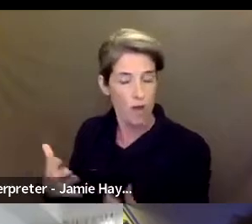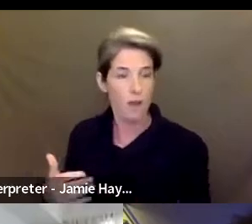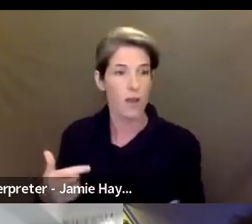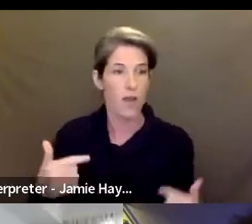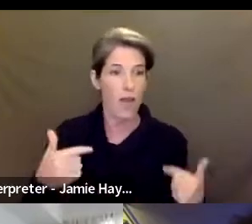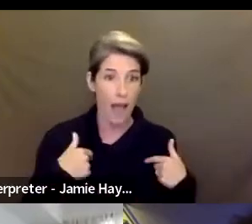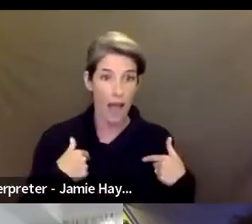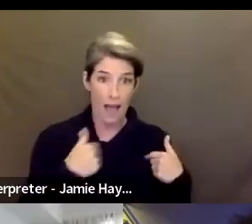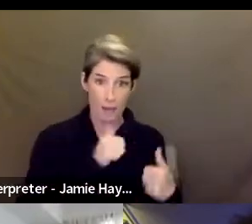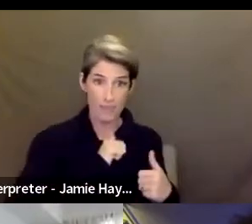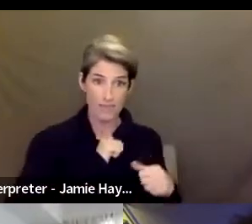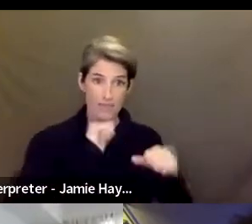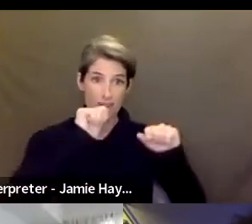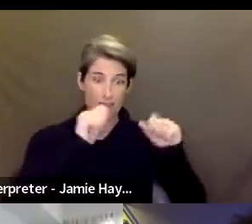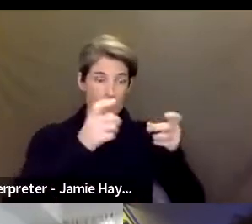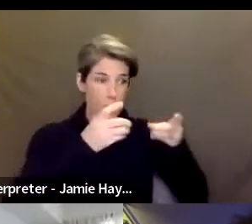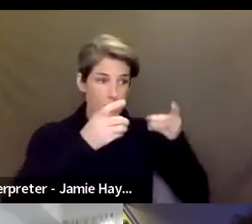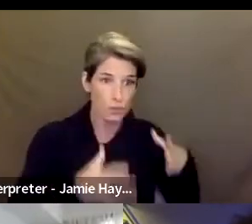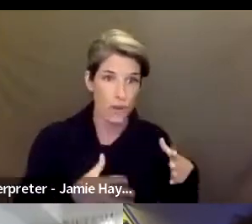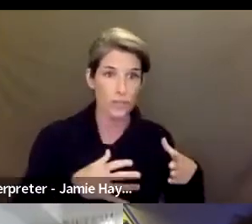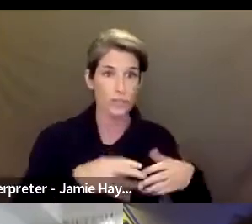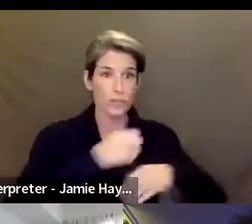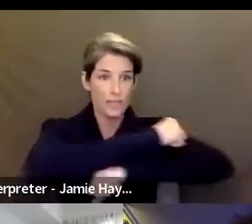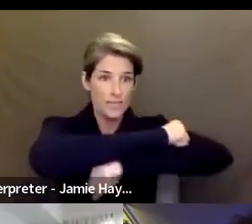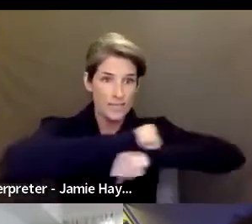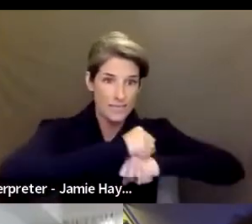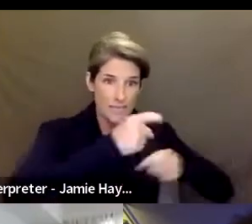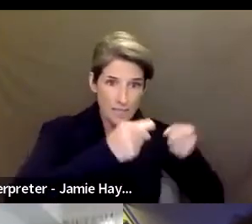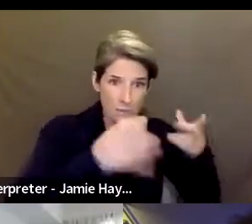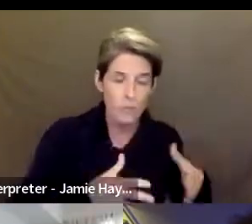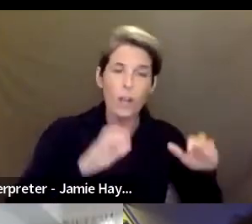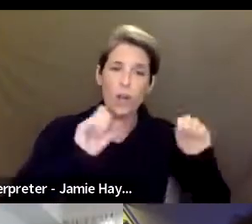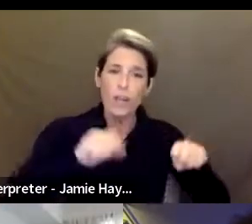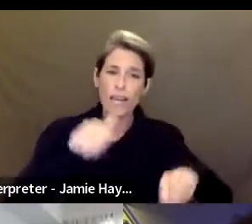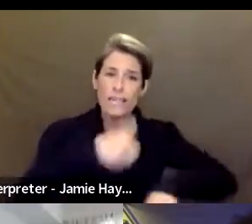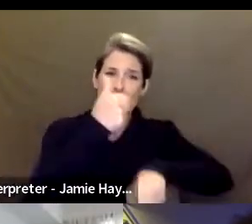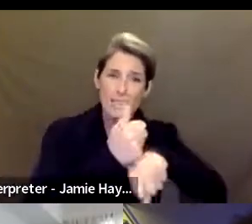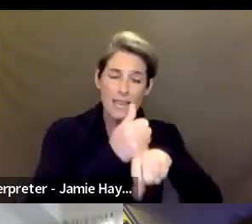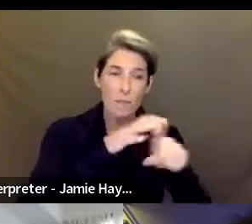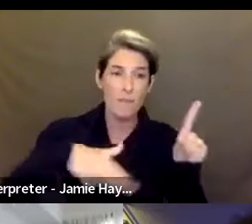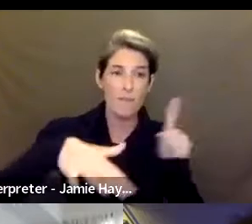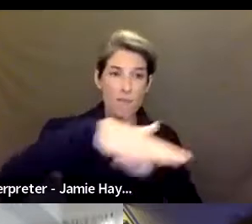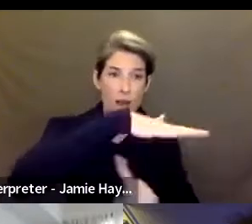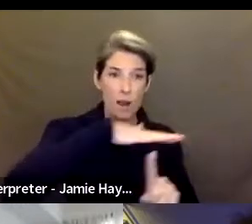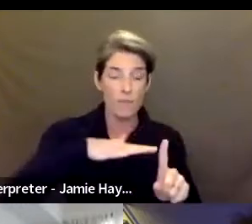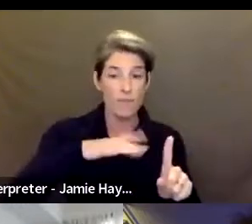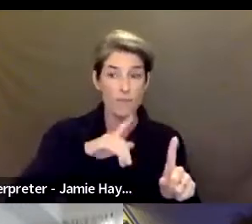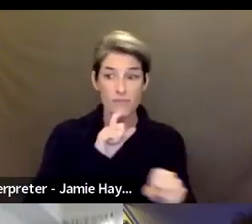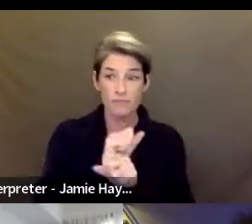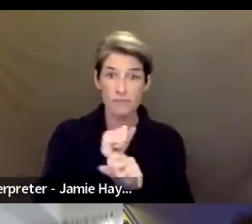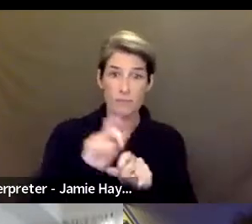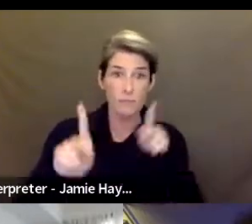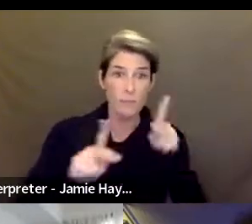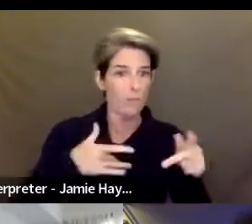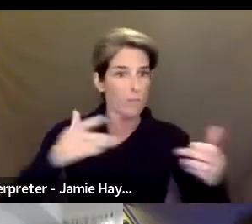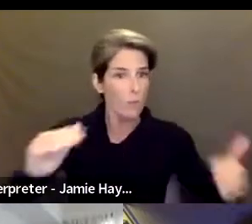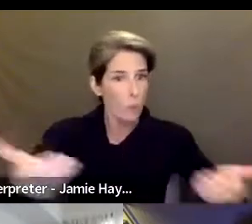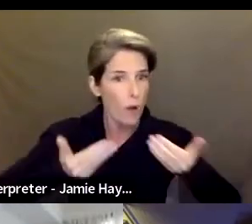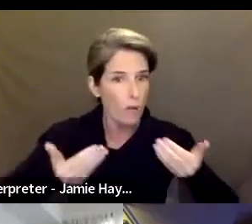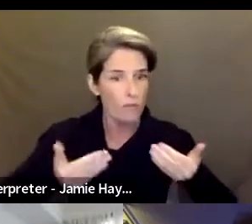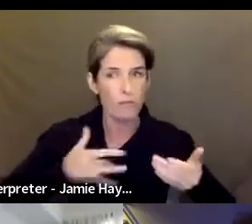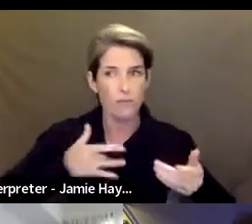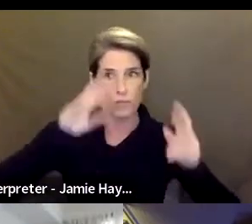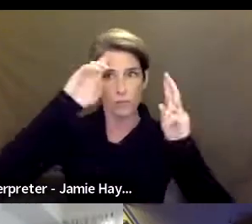an environment where people know that their accessibility needs are welcome and respected and would not have